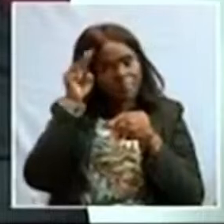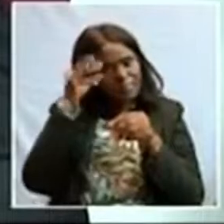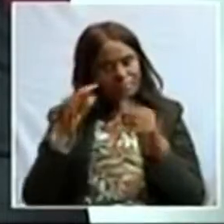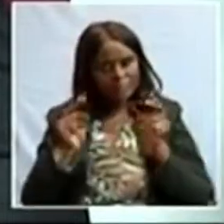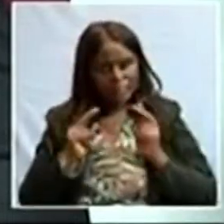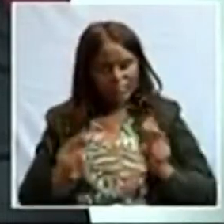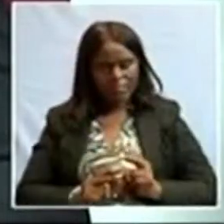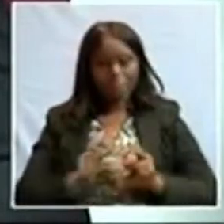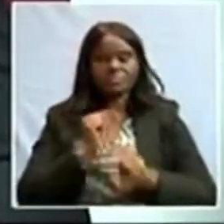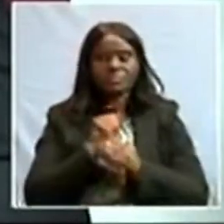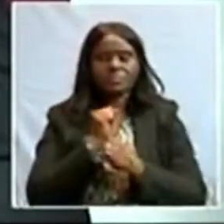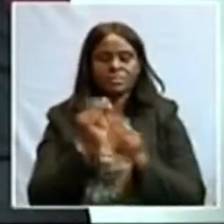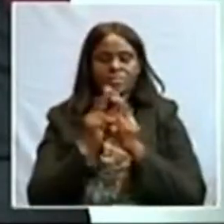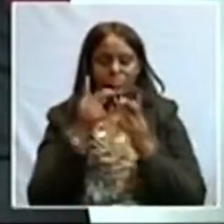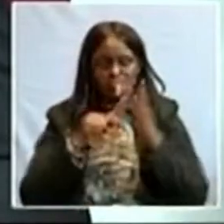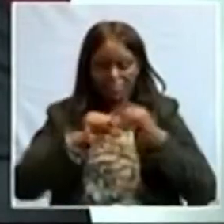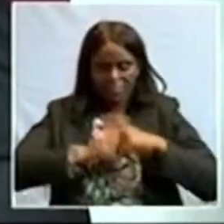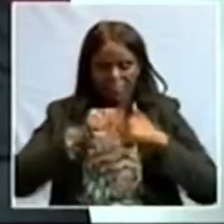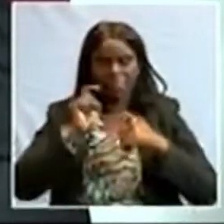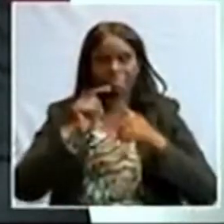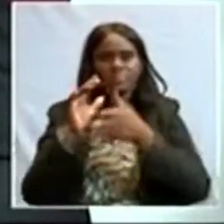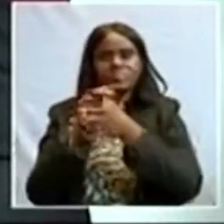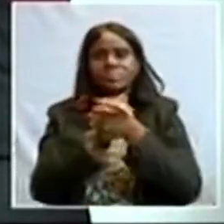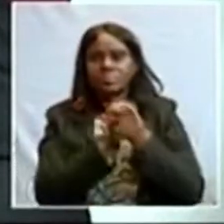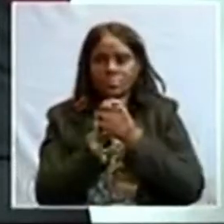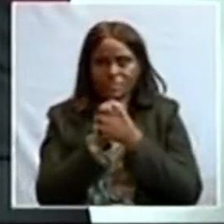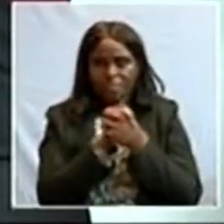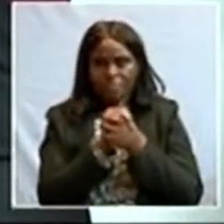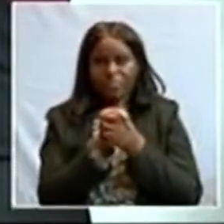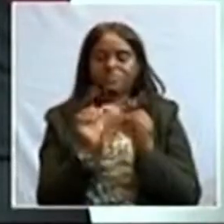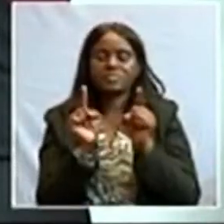Health operates. So they need to really harmonize and